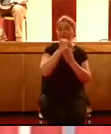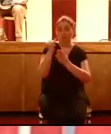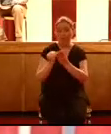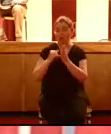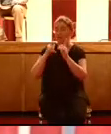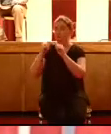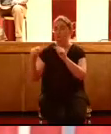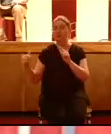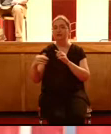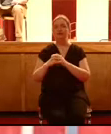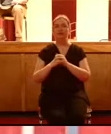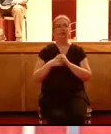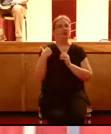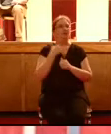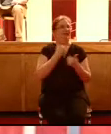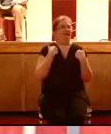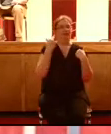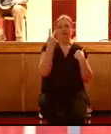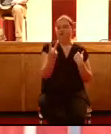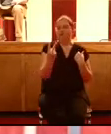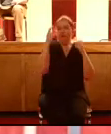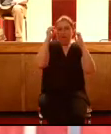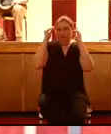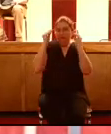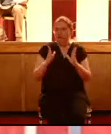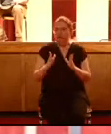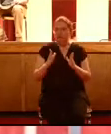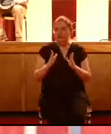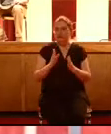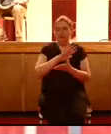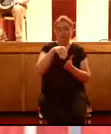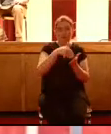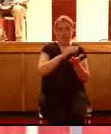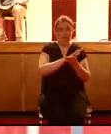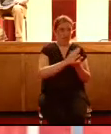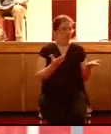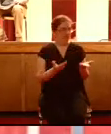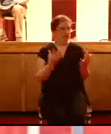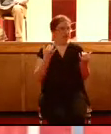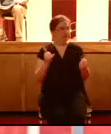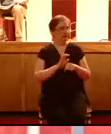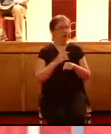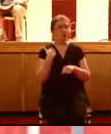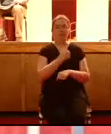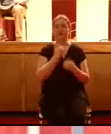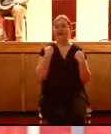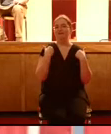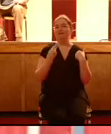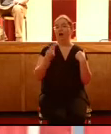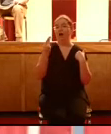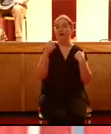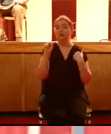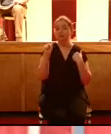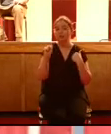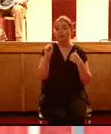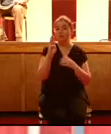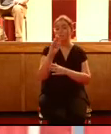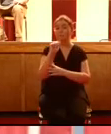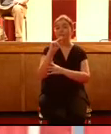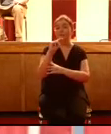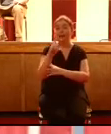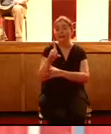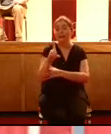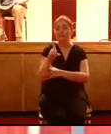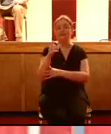10 ensembles. We have two teachers at the middle school, one of which is here tonight. We have a high school band that is performing at the highest level with